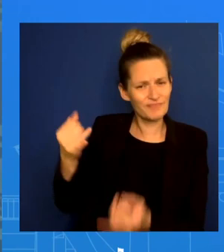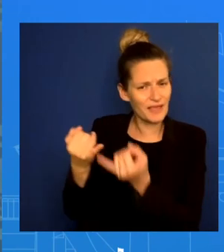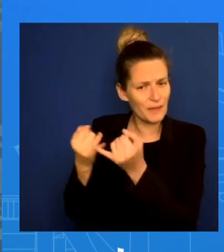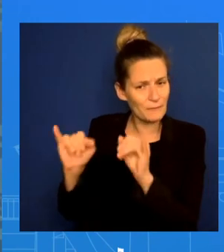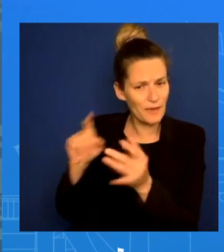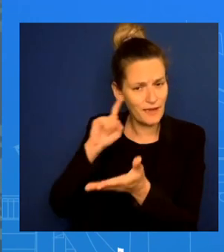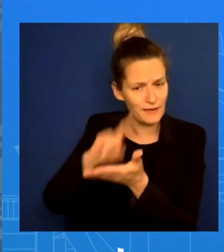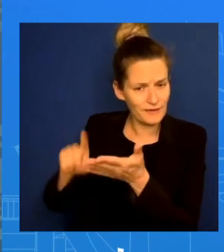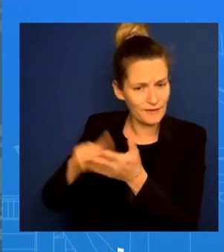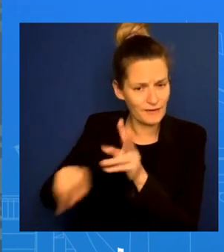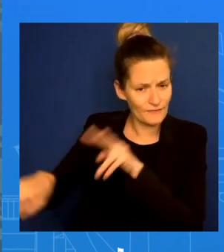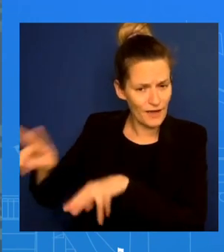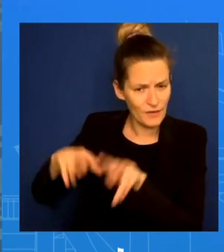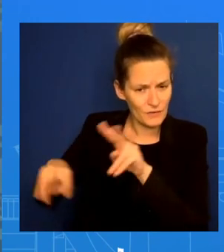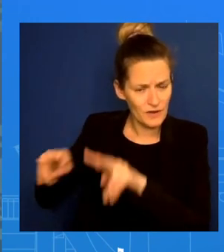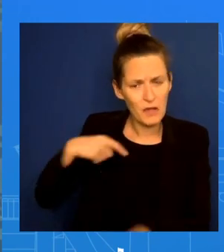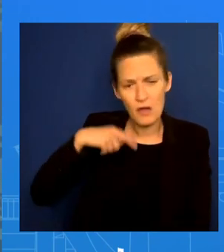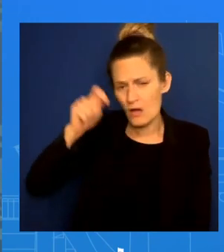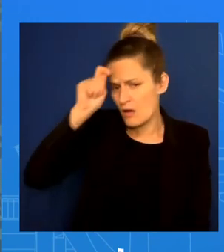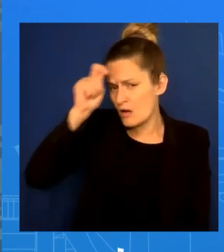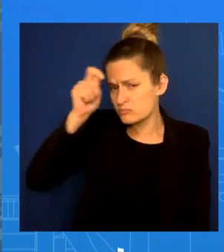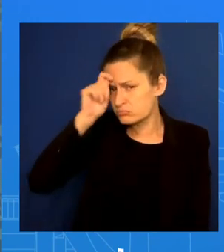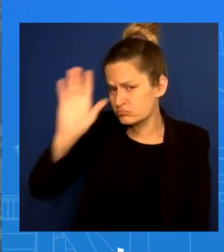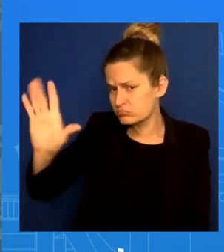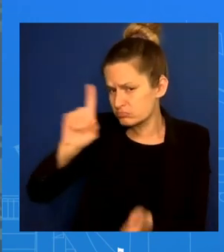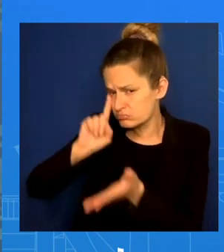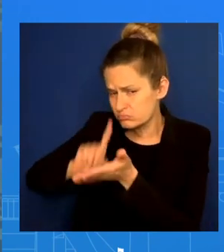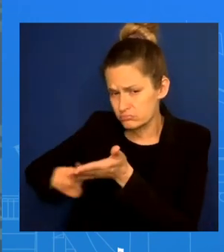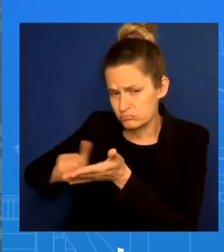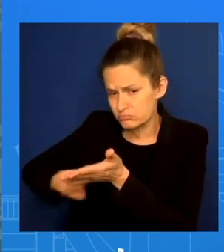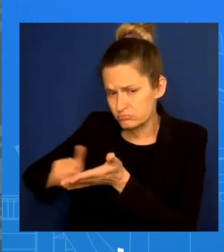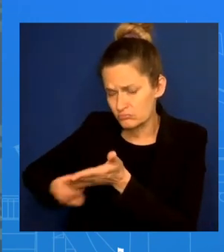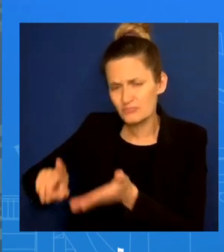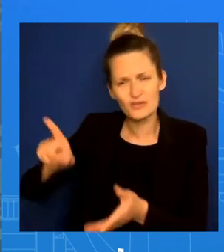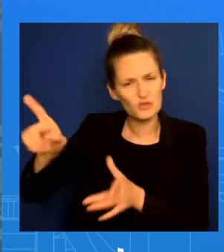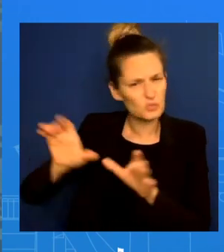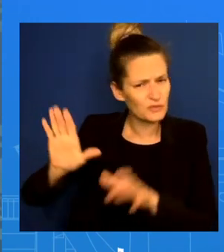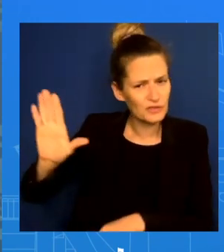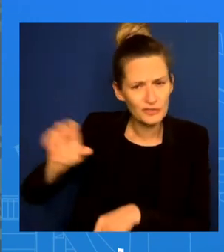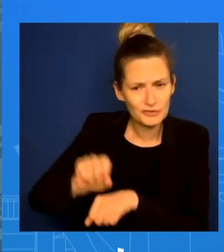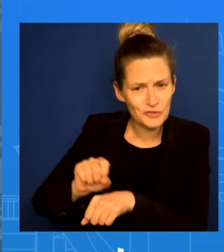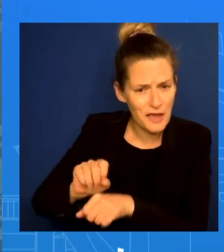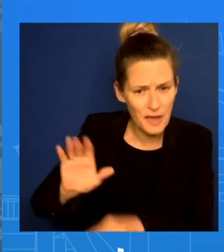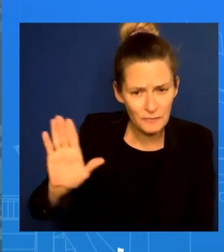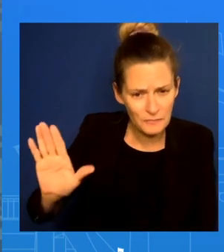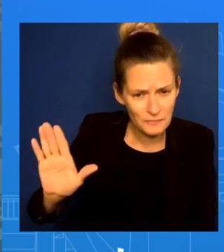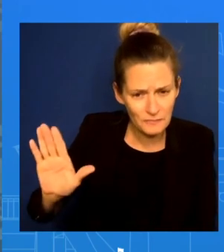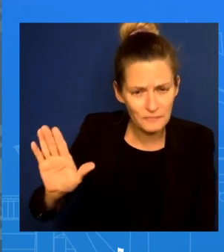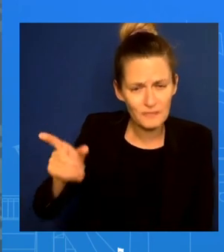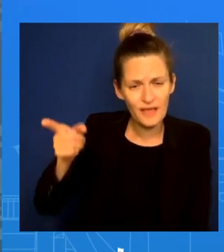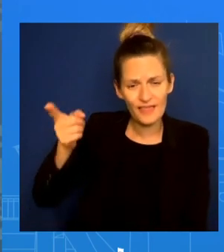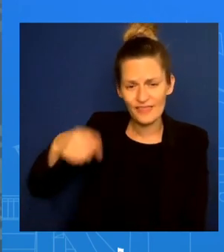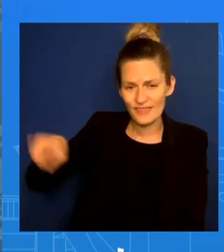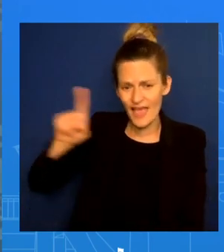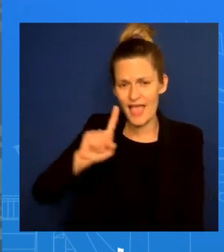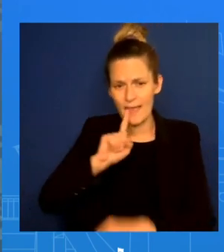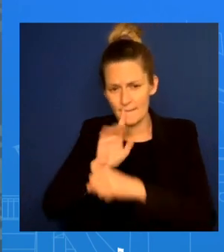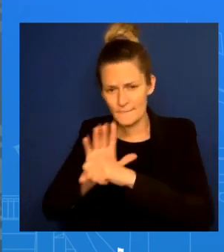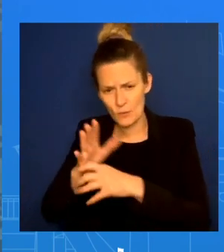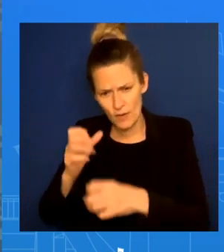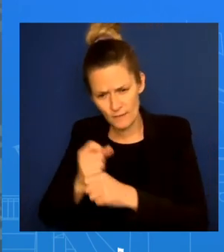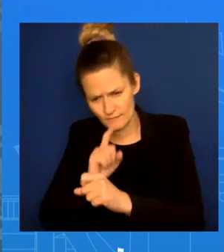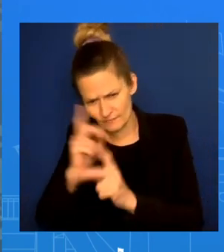They are committed to making sure that we lower inflation or tackle inflation for the American people. So we're going to let